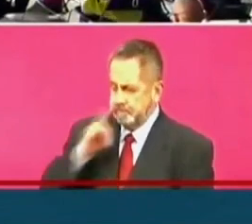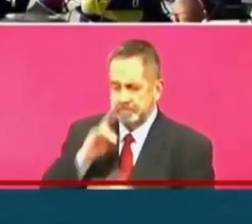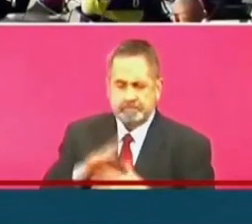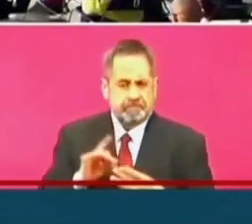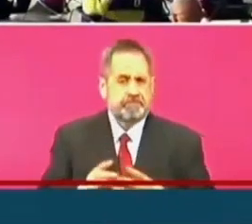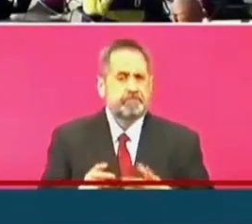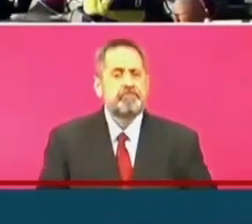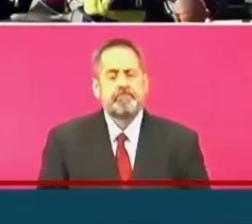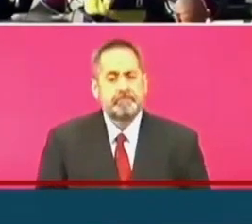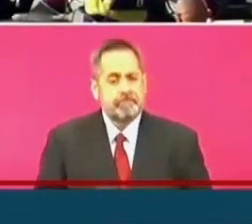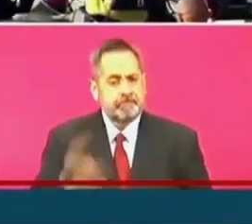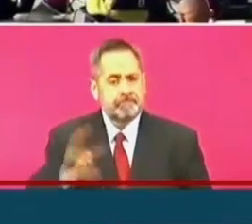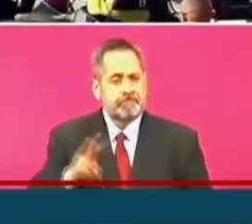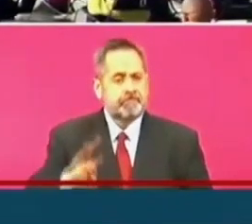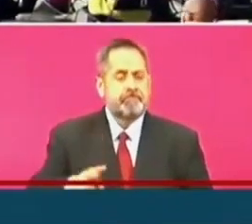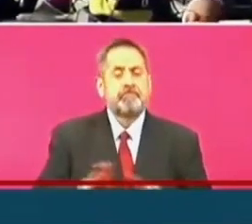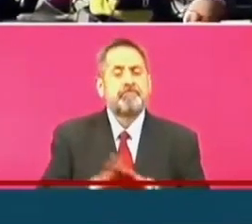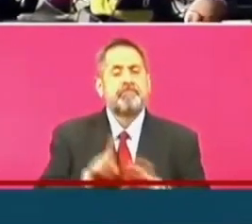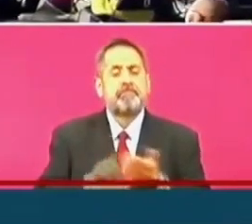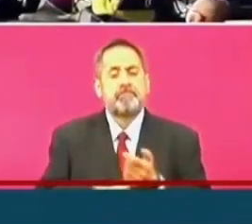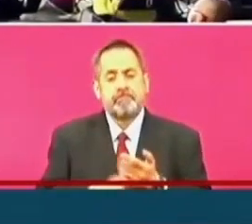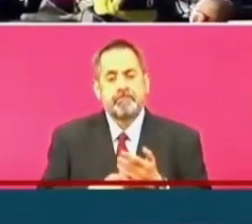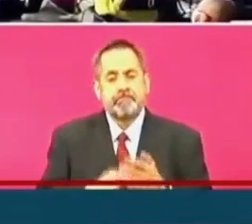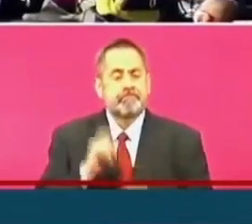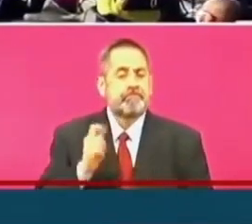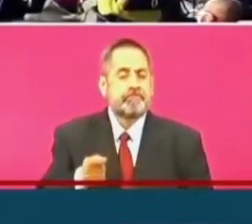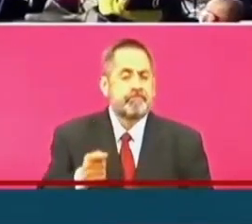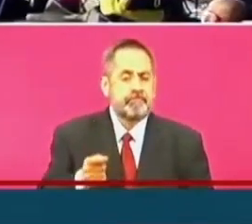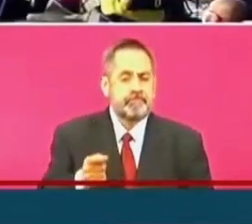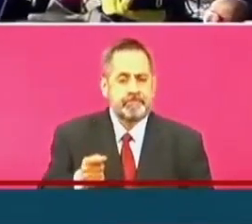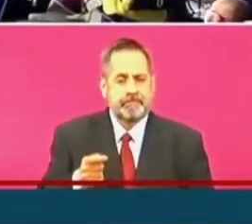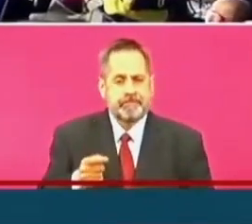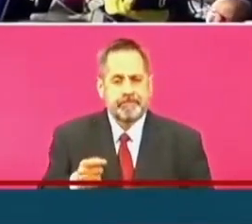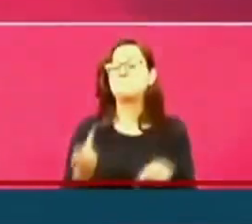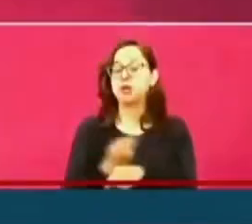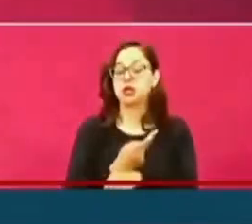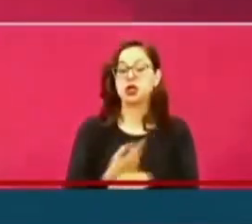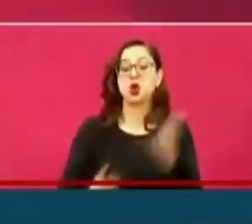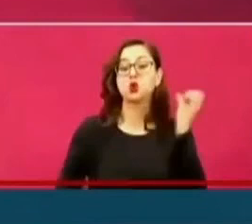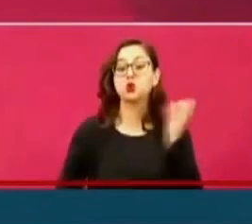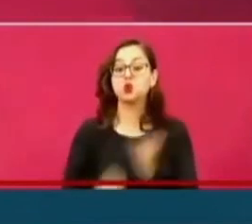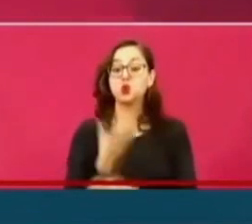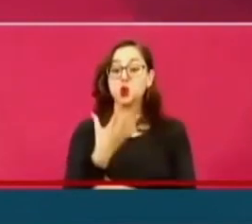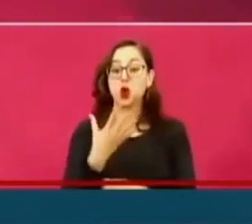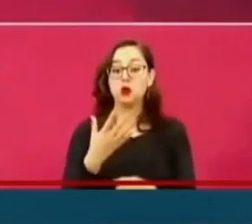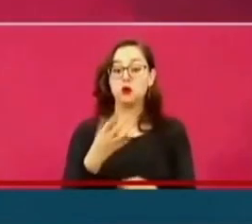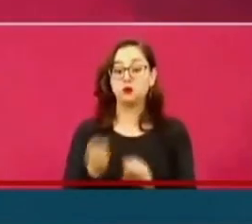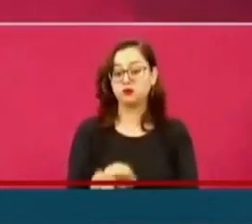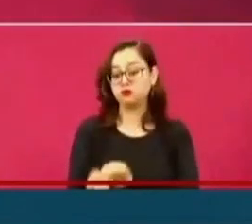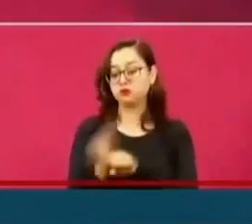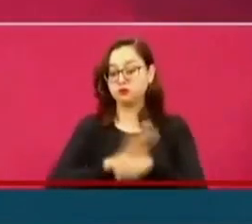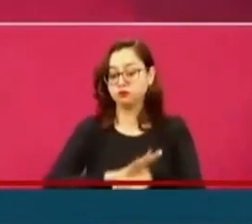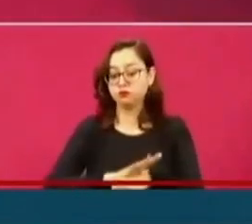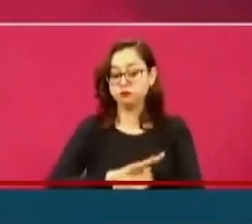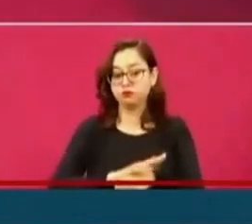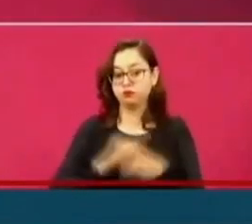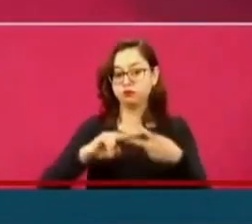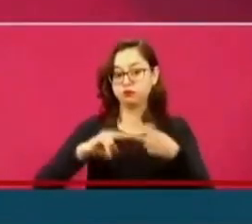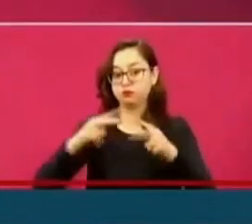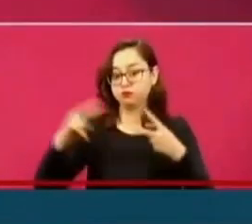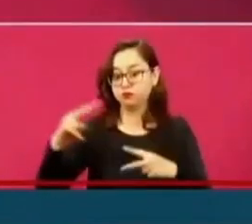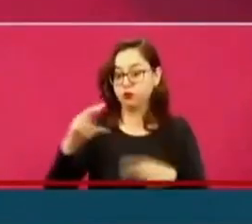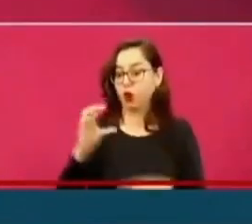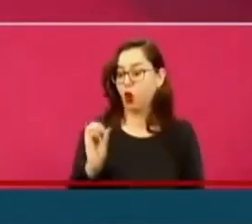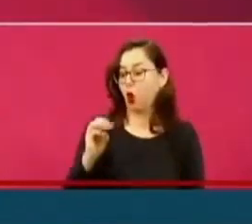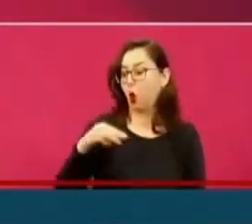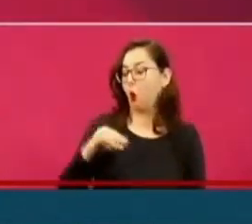the recent increase in the number of cases is related to the Omicron variant of the coronavirus. It allows